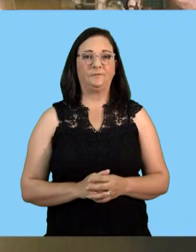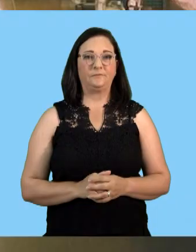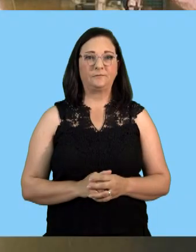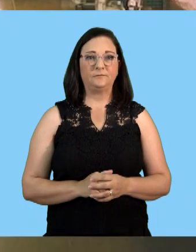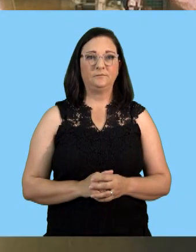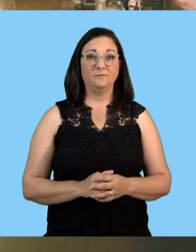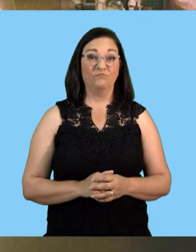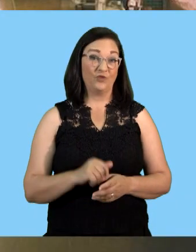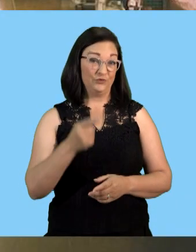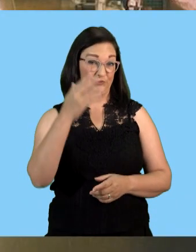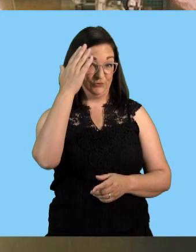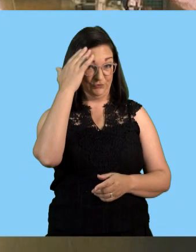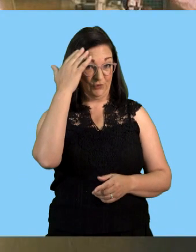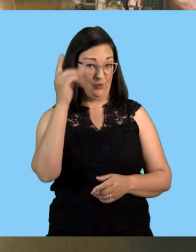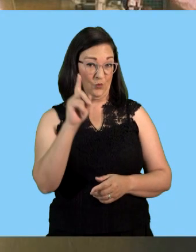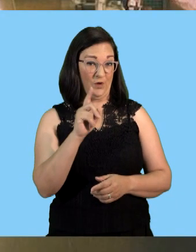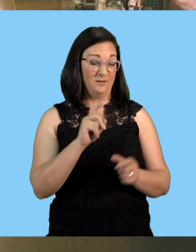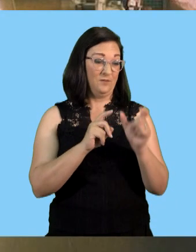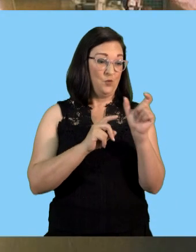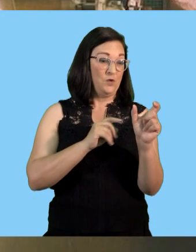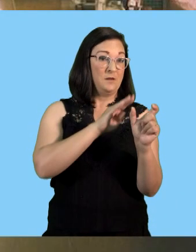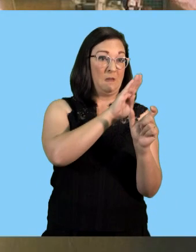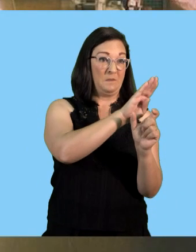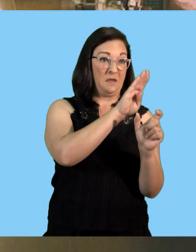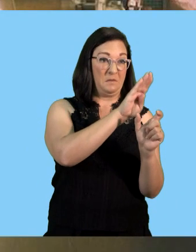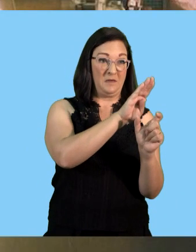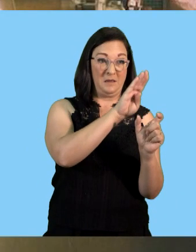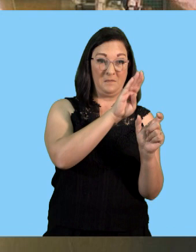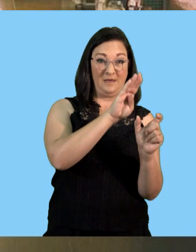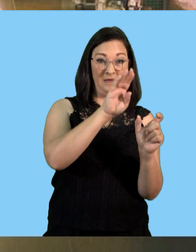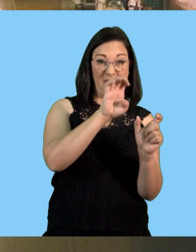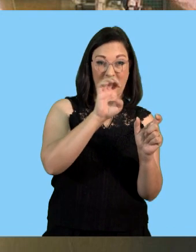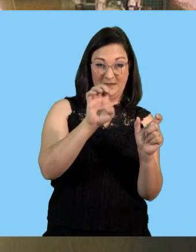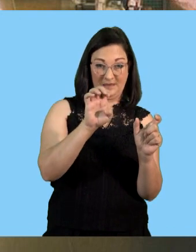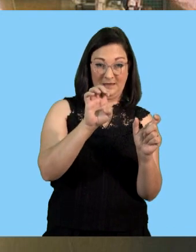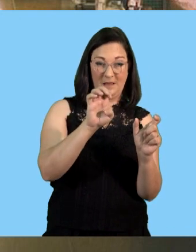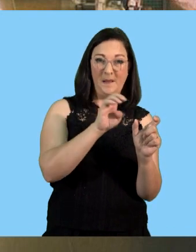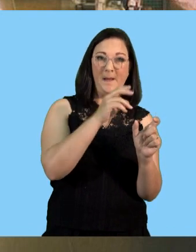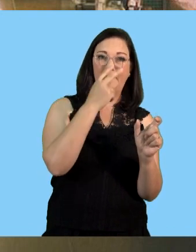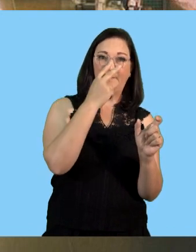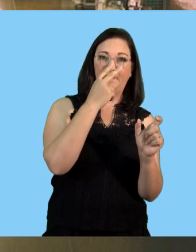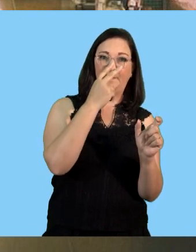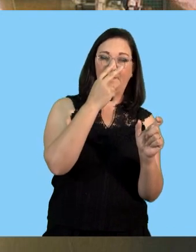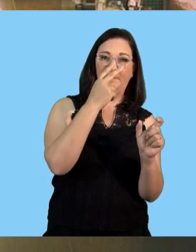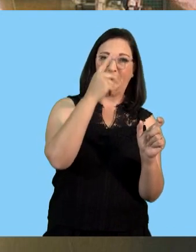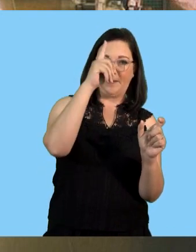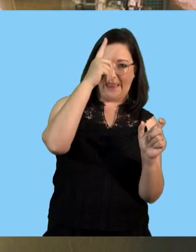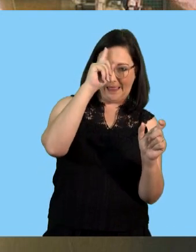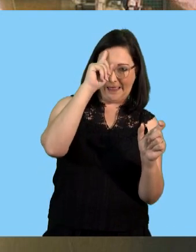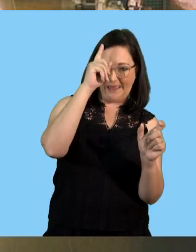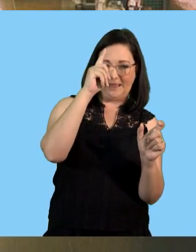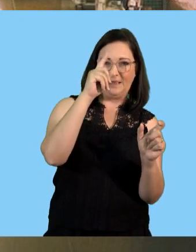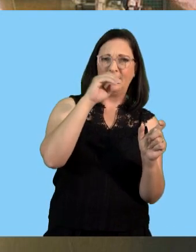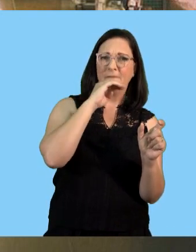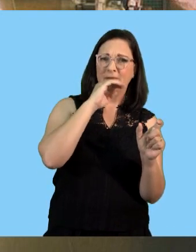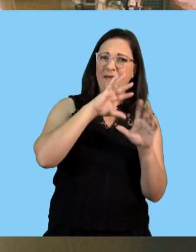Right. Did you know black in the context of BBBEE is a generic term for all